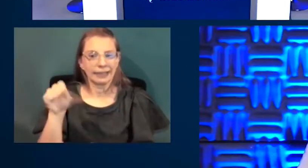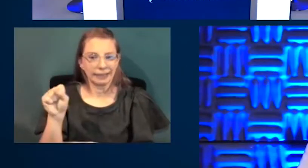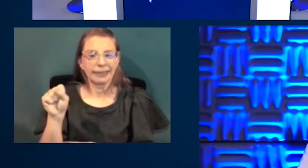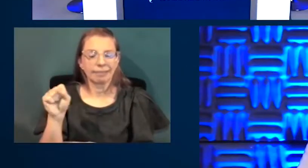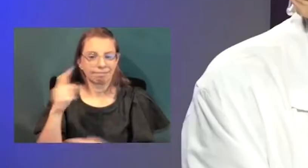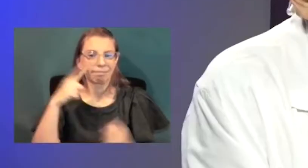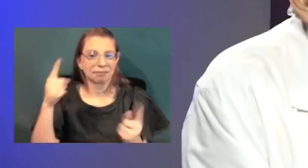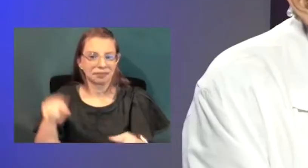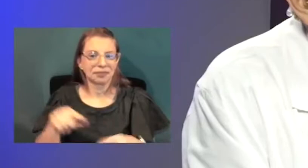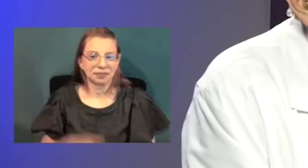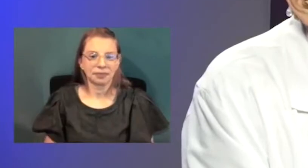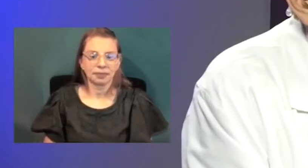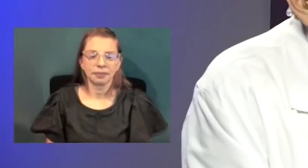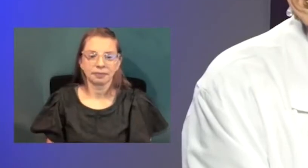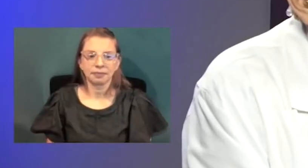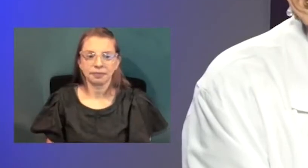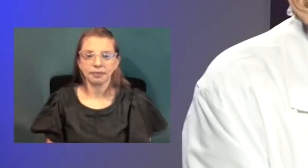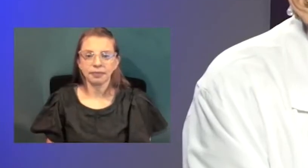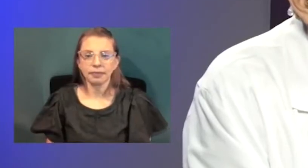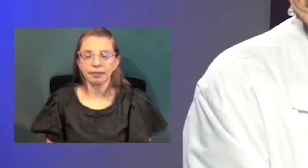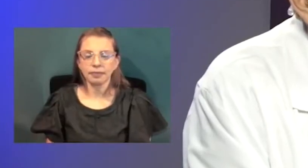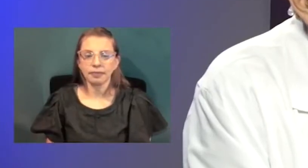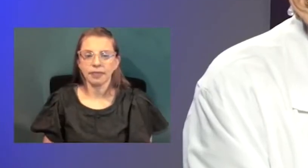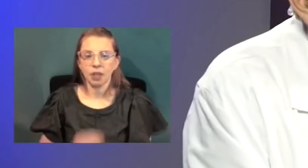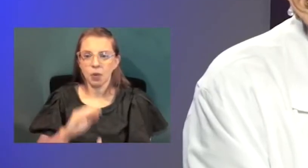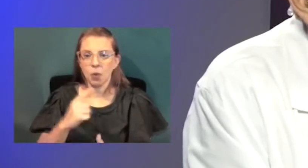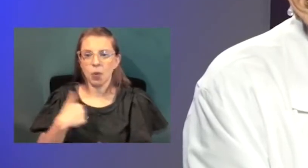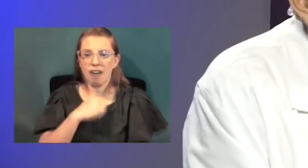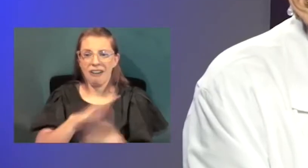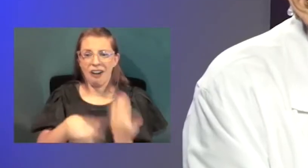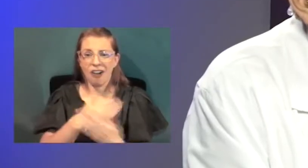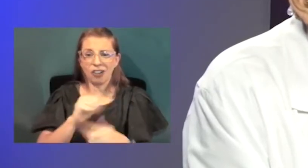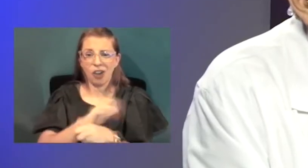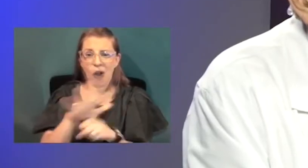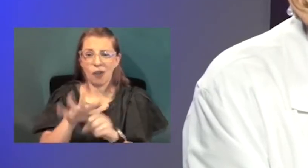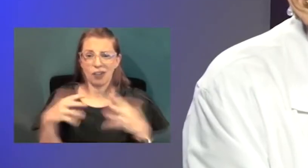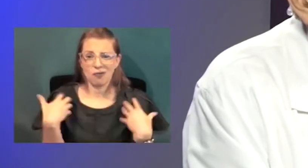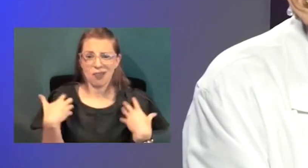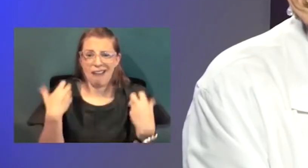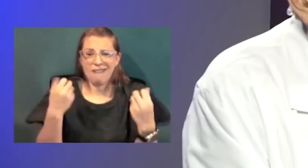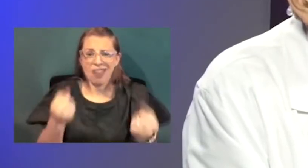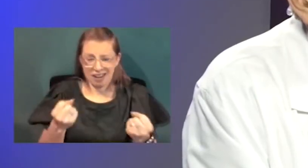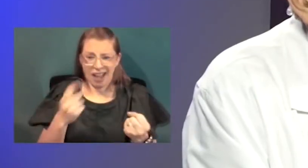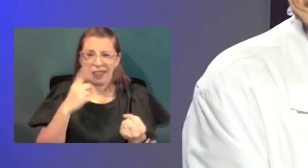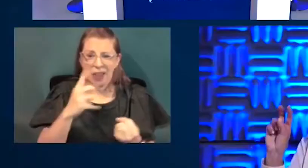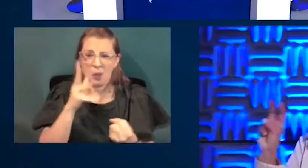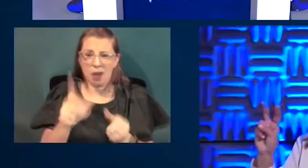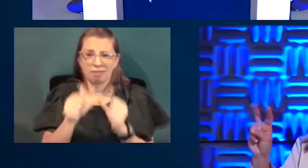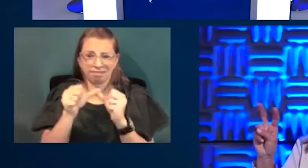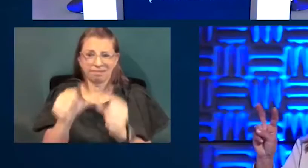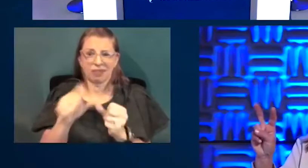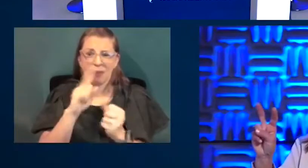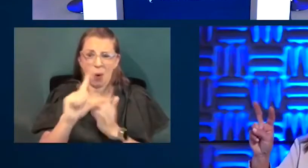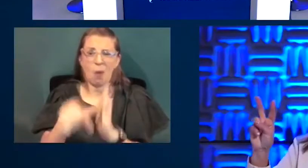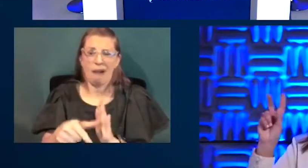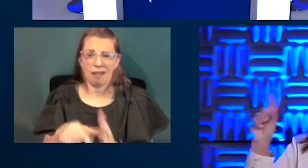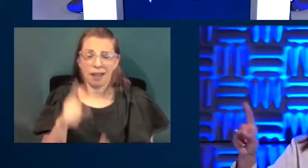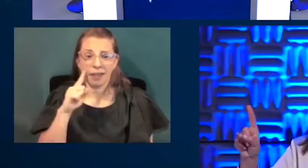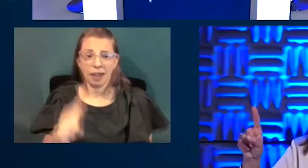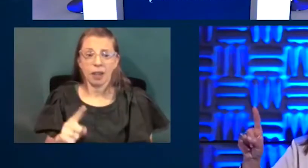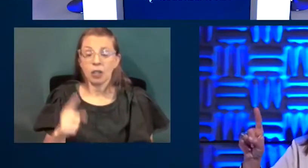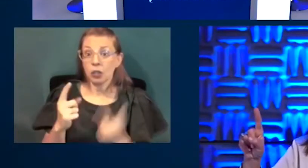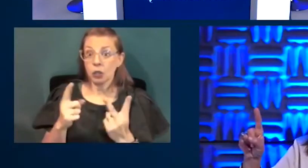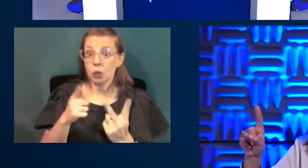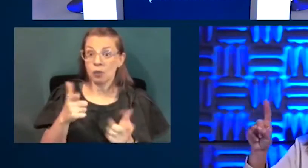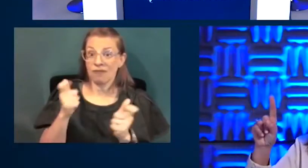But we're all COVID recovering, and we're going to be recovering for a while, I think. Okay, two really quick questions, because we have a